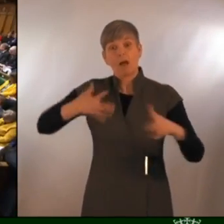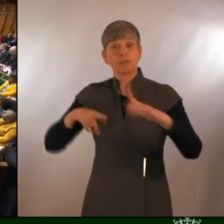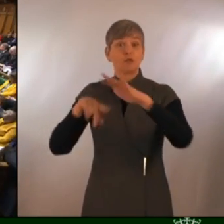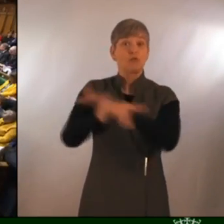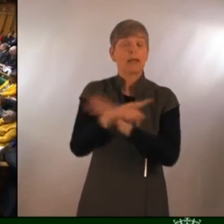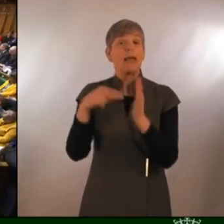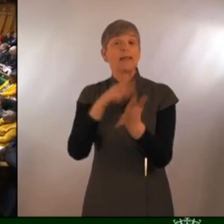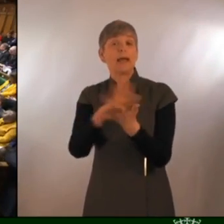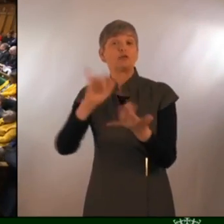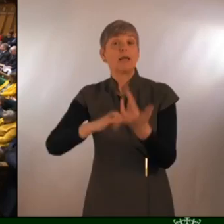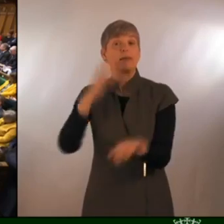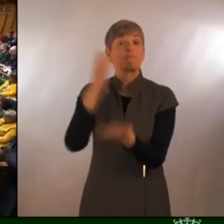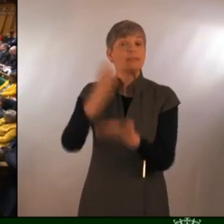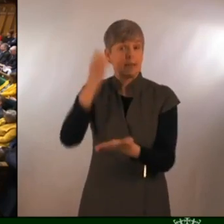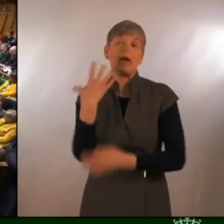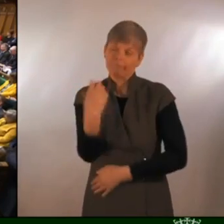Dr Julian Lewis-Clupp.